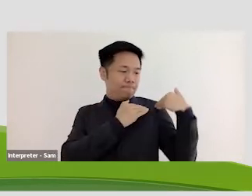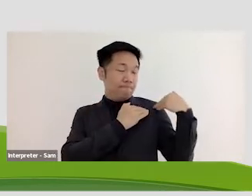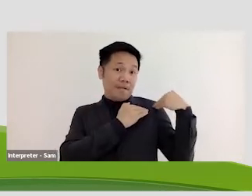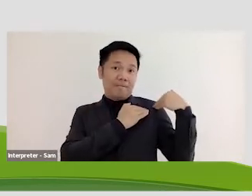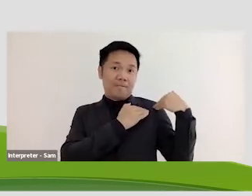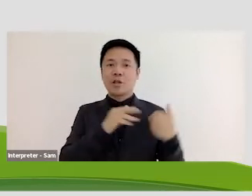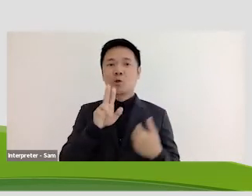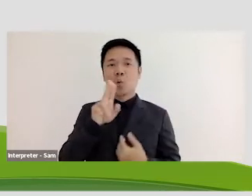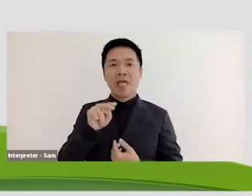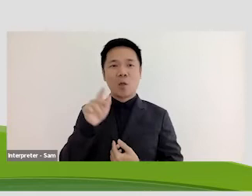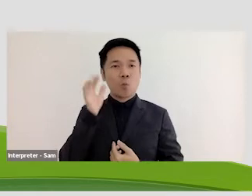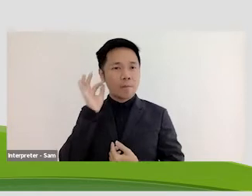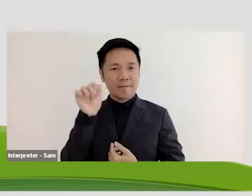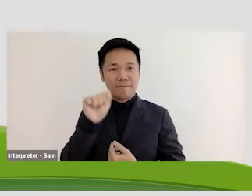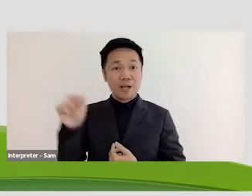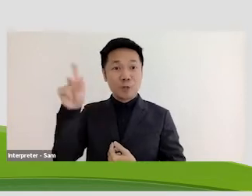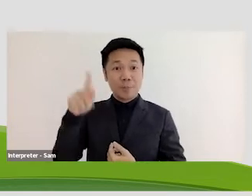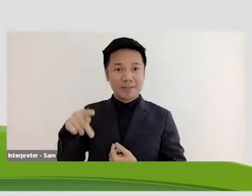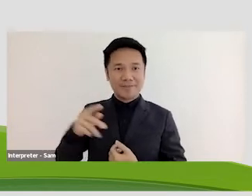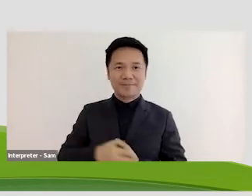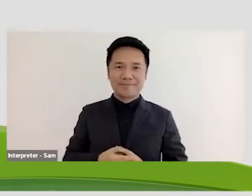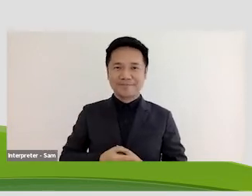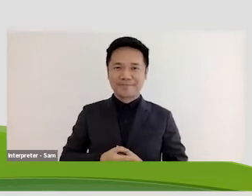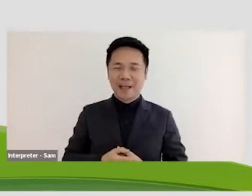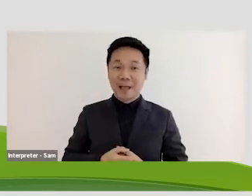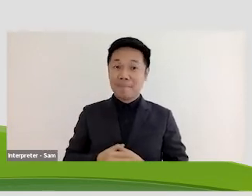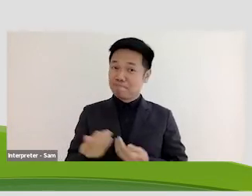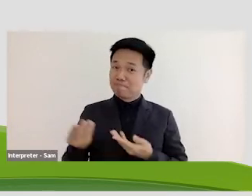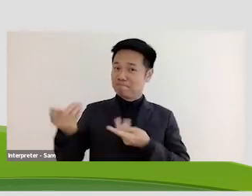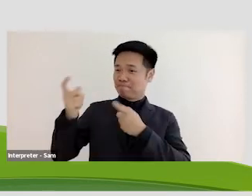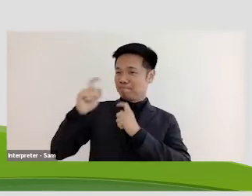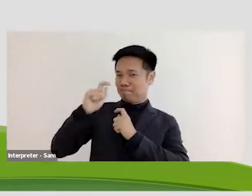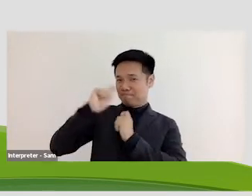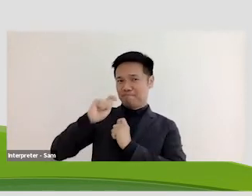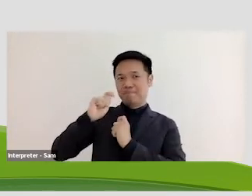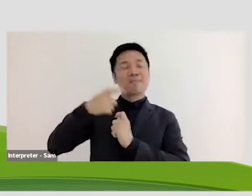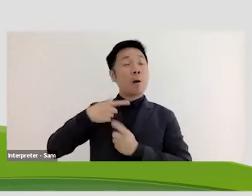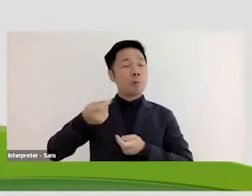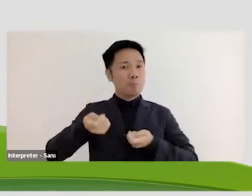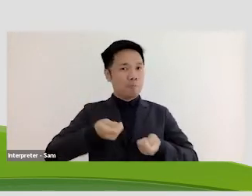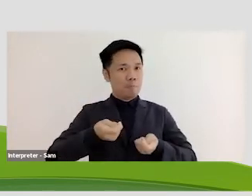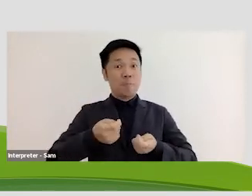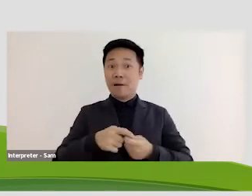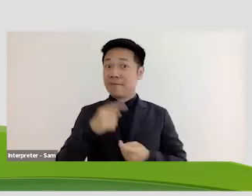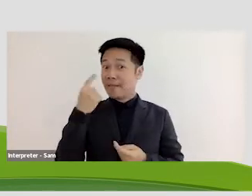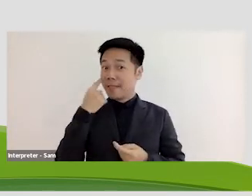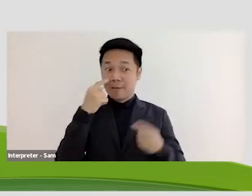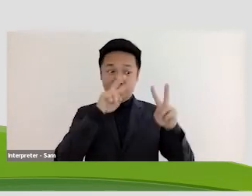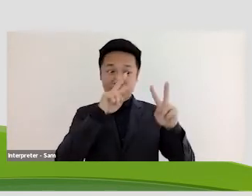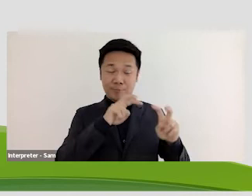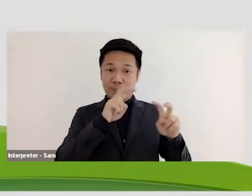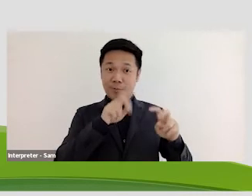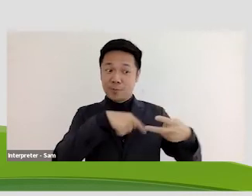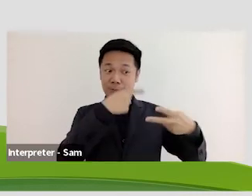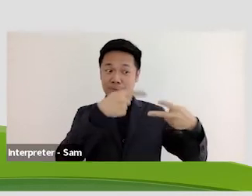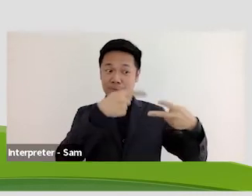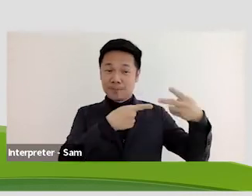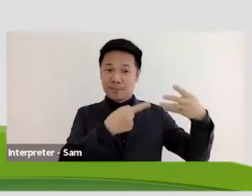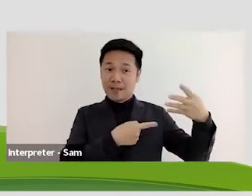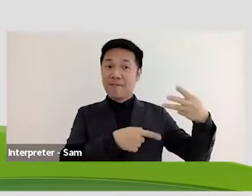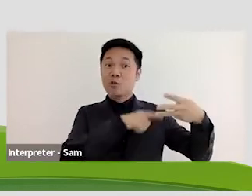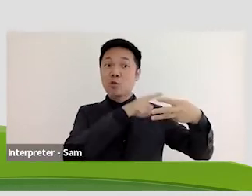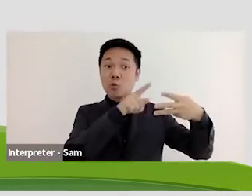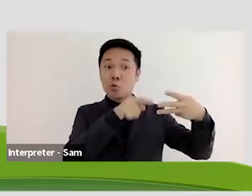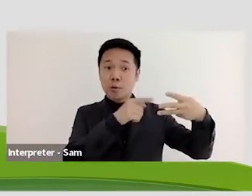Pacific. I have the pleasure to co-moderate the session this morning, that we are reviewing the recommendations that have emanated from the 3 sessions that were